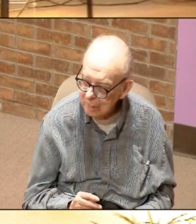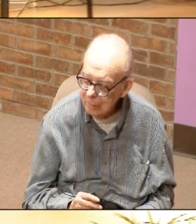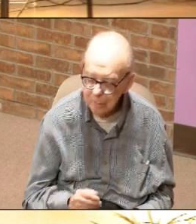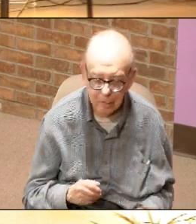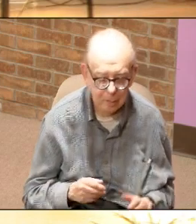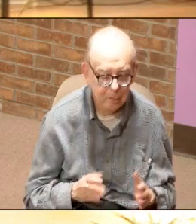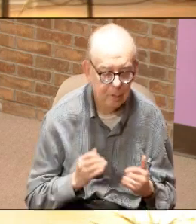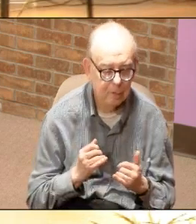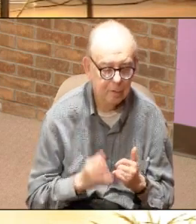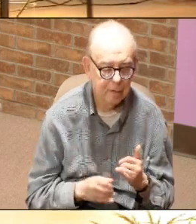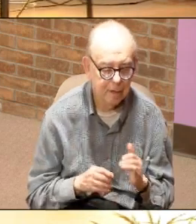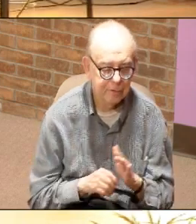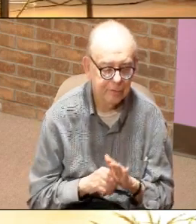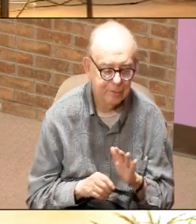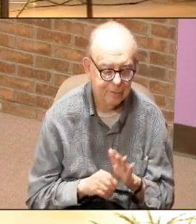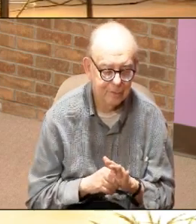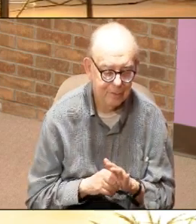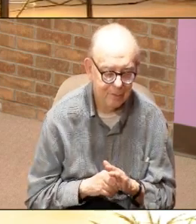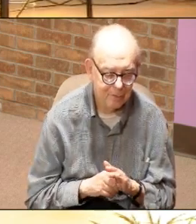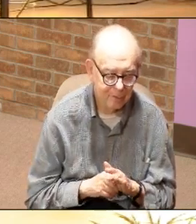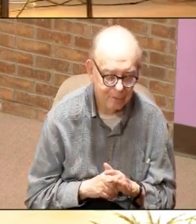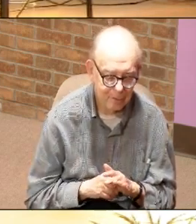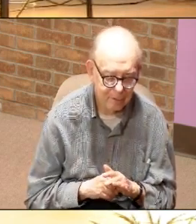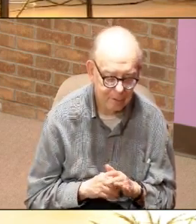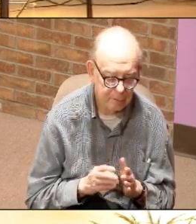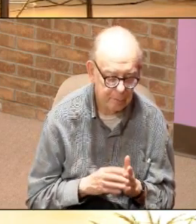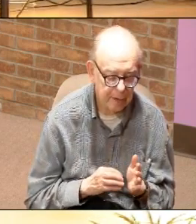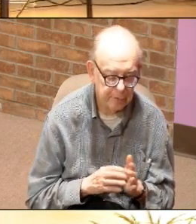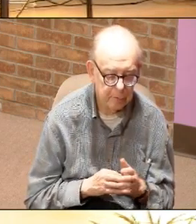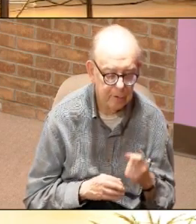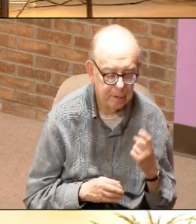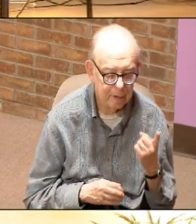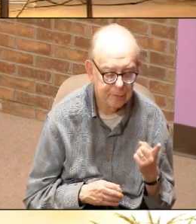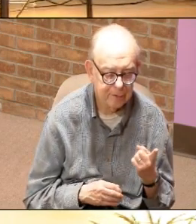Let me give you the last verse. It's Matthew 11,